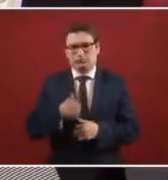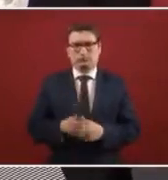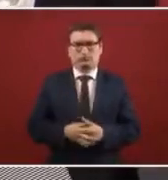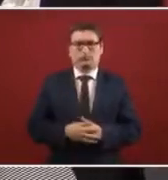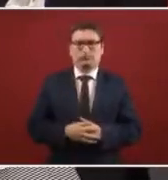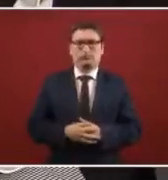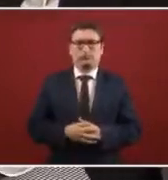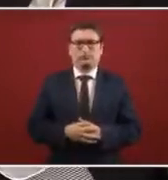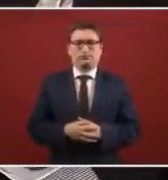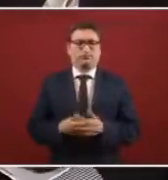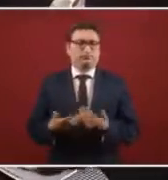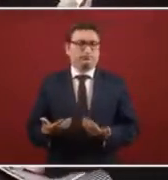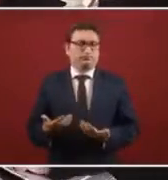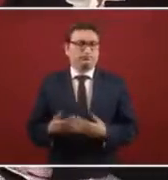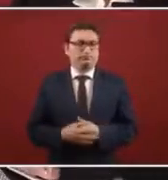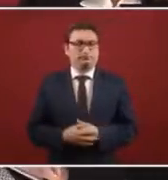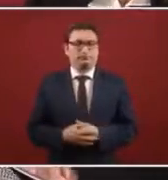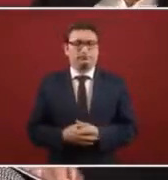Porque